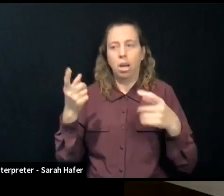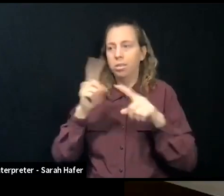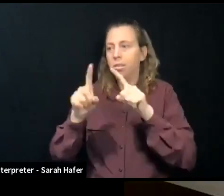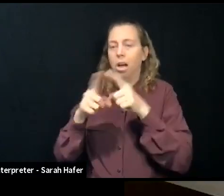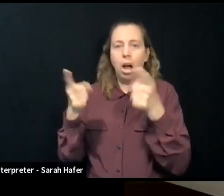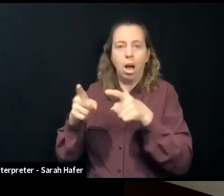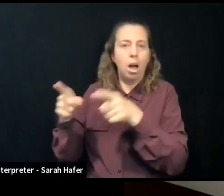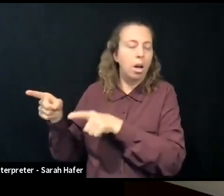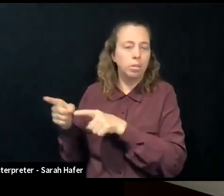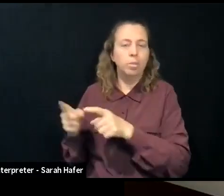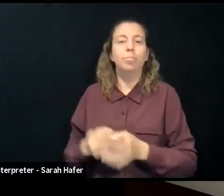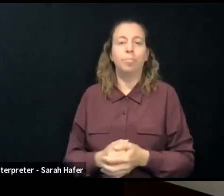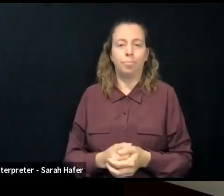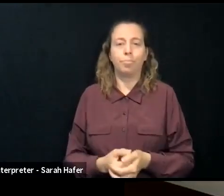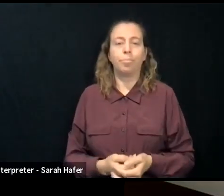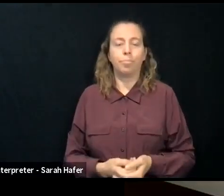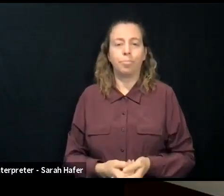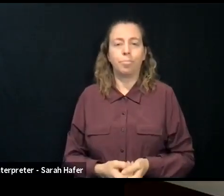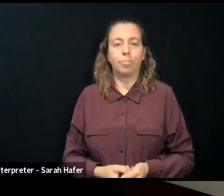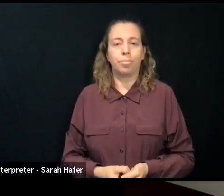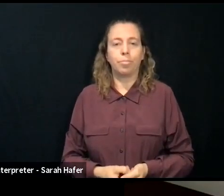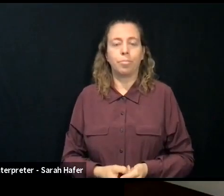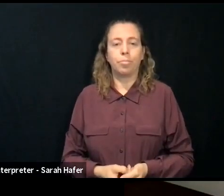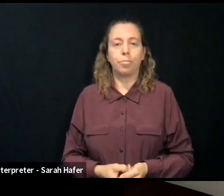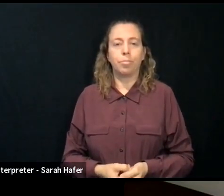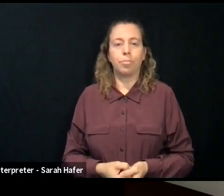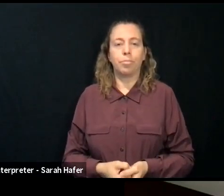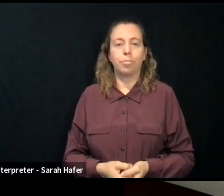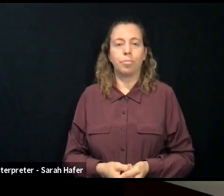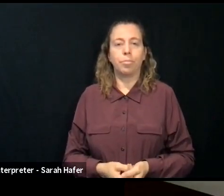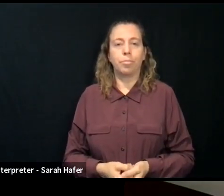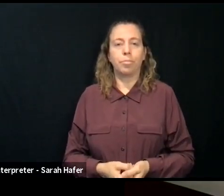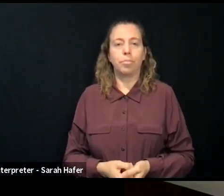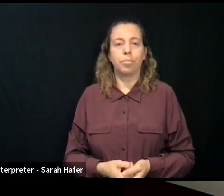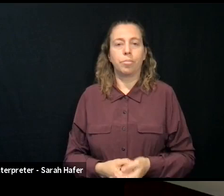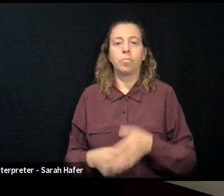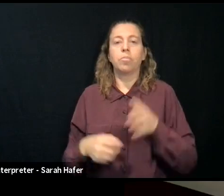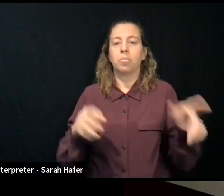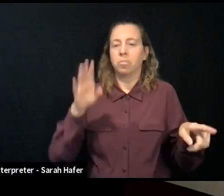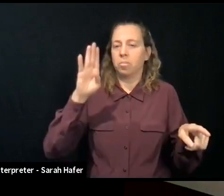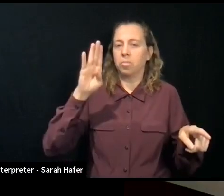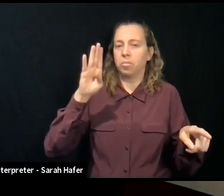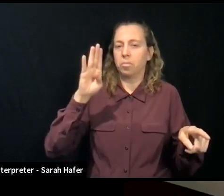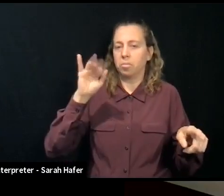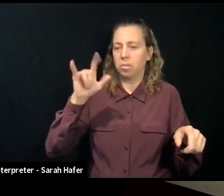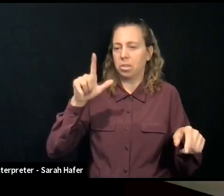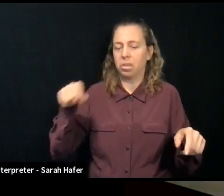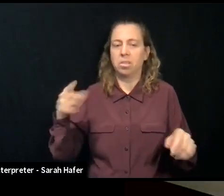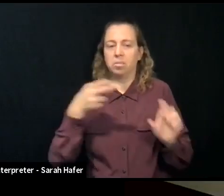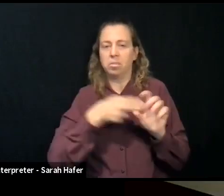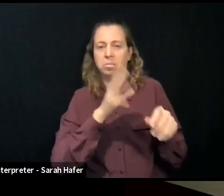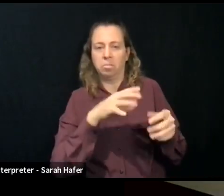you. Go ahead. Just an alternate way of thinking about that, if we hadn't been vaccinated or vaccinating and